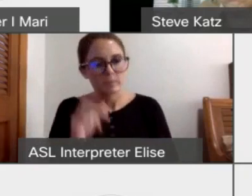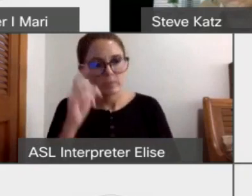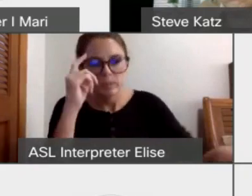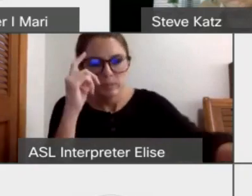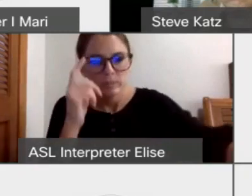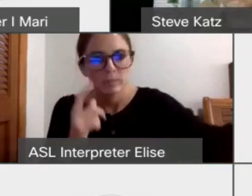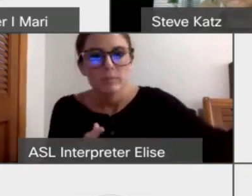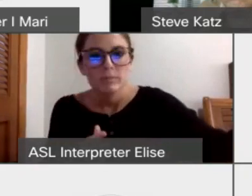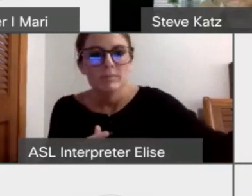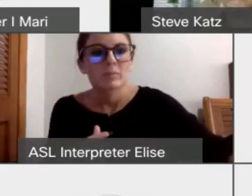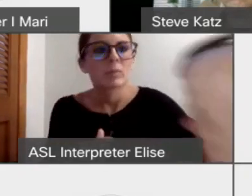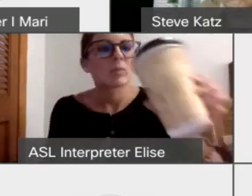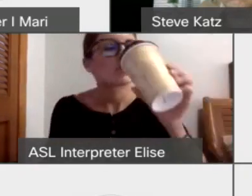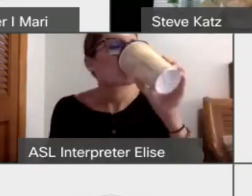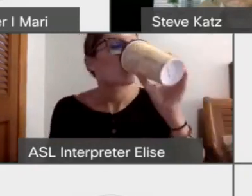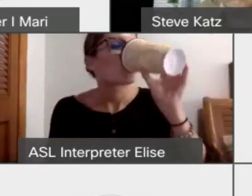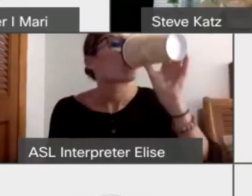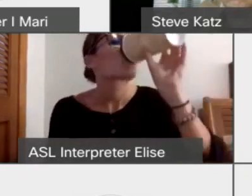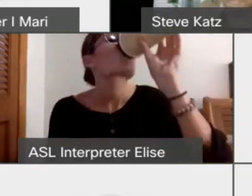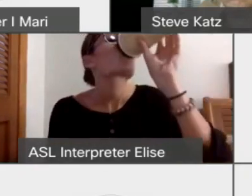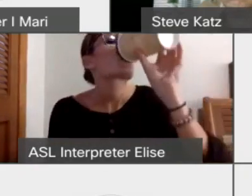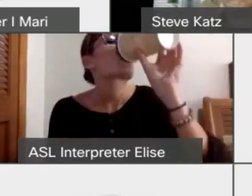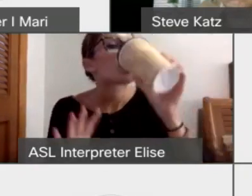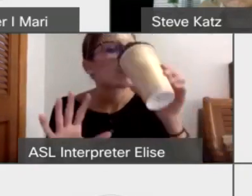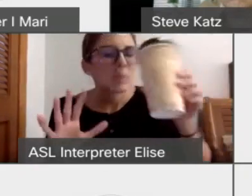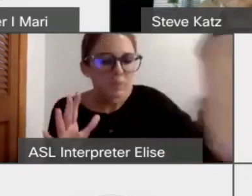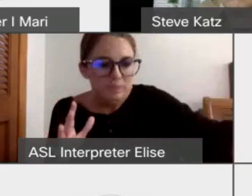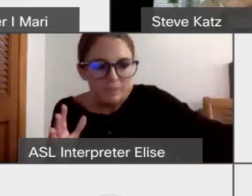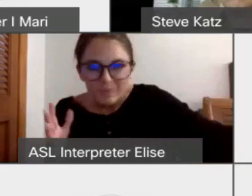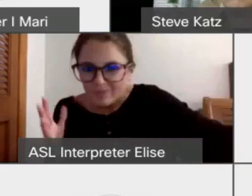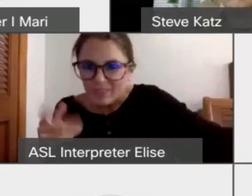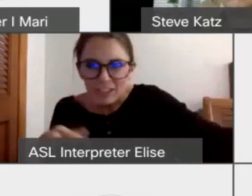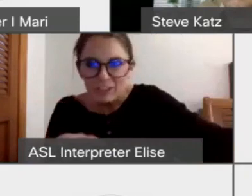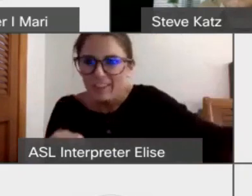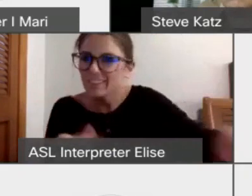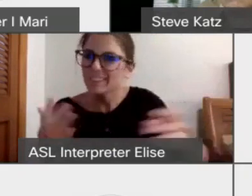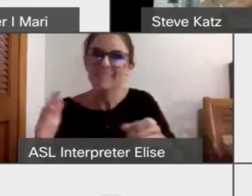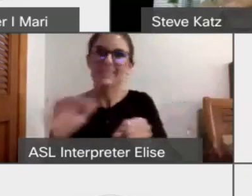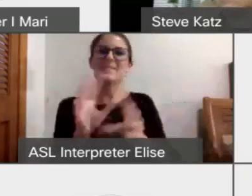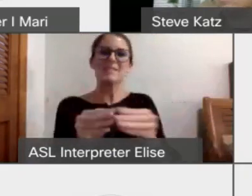This whole thing. There was no phone calls. And so